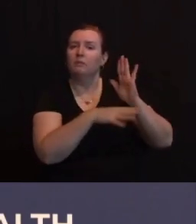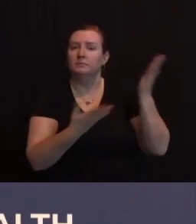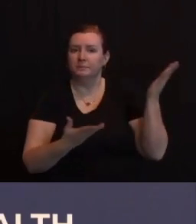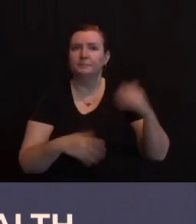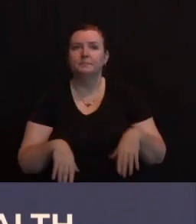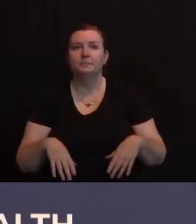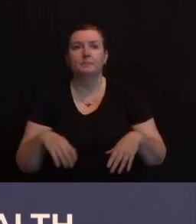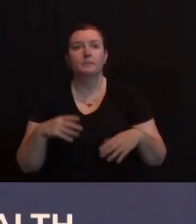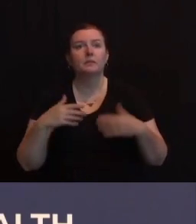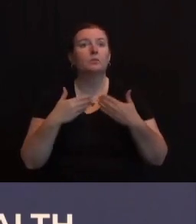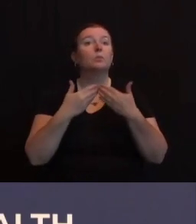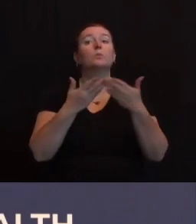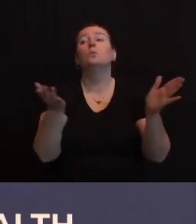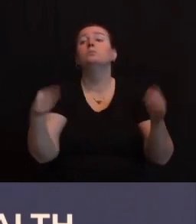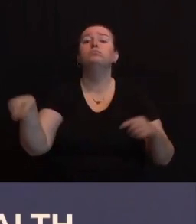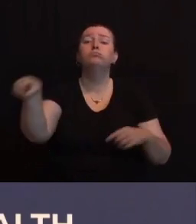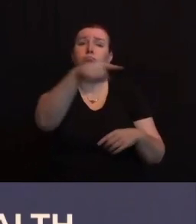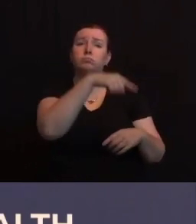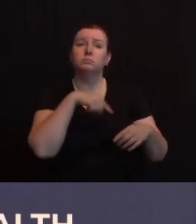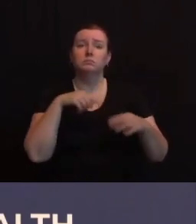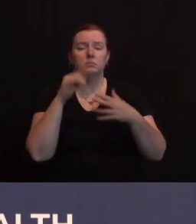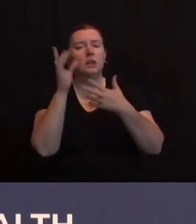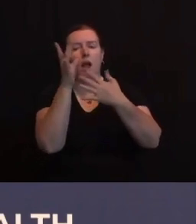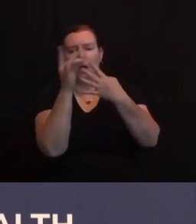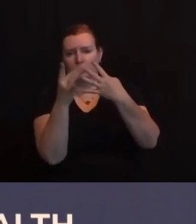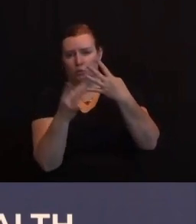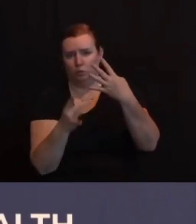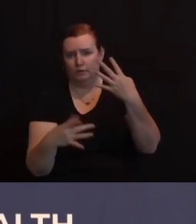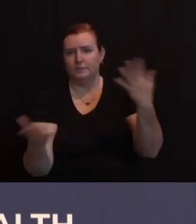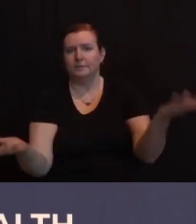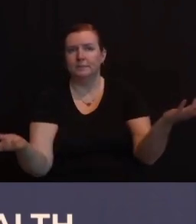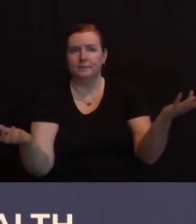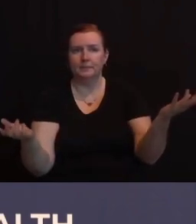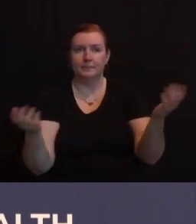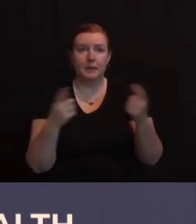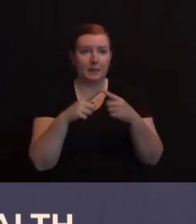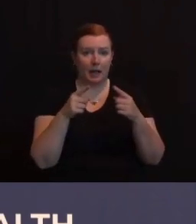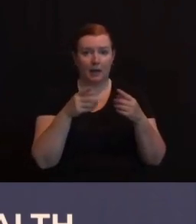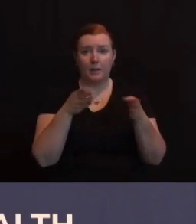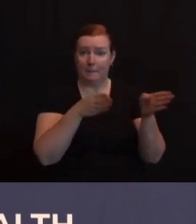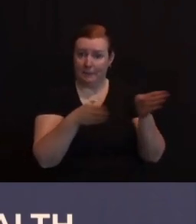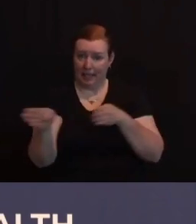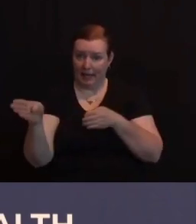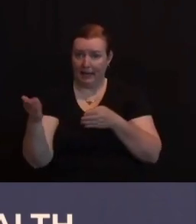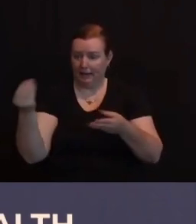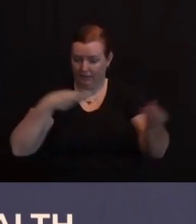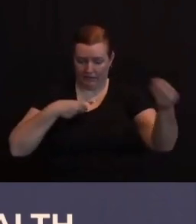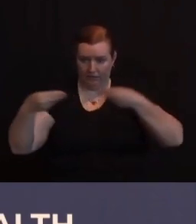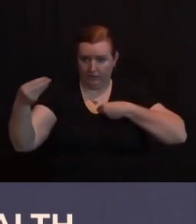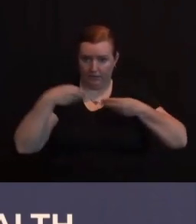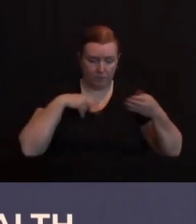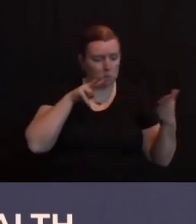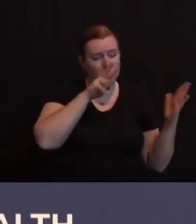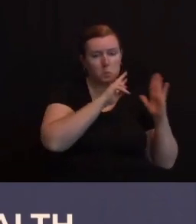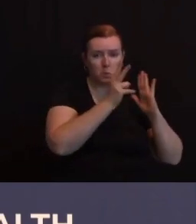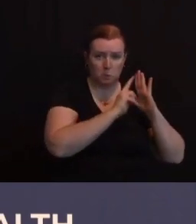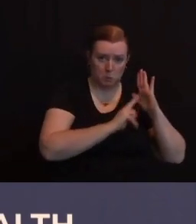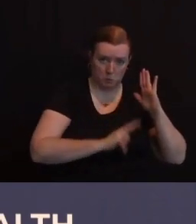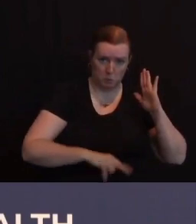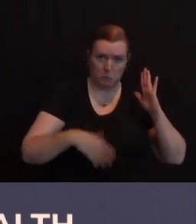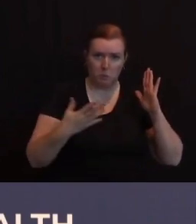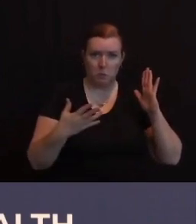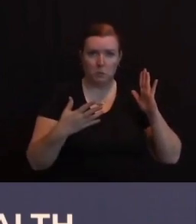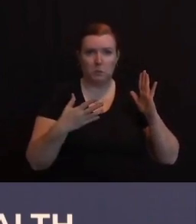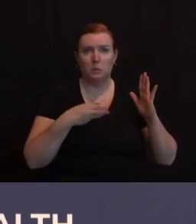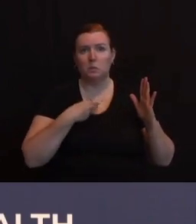gave us the plans, and one by one we reviewed them and approved them through the Department of Education with a big dose of input from the Department of